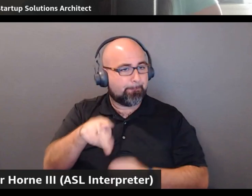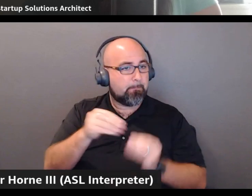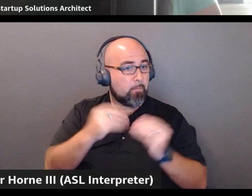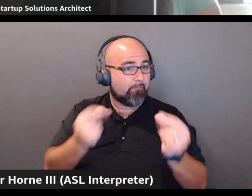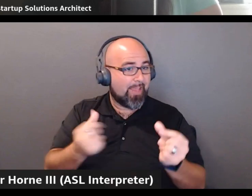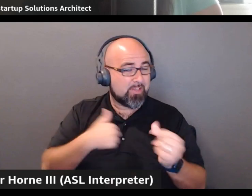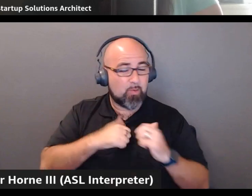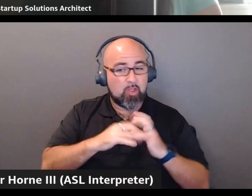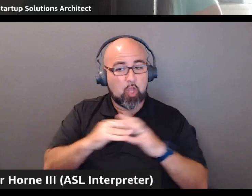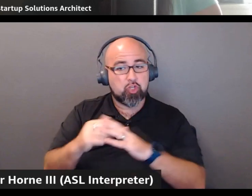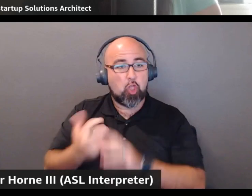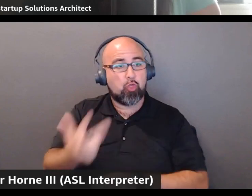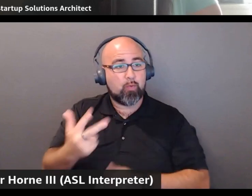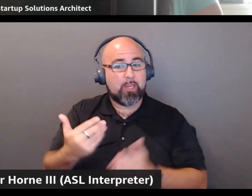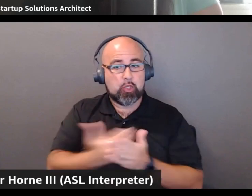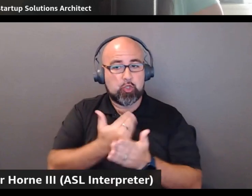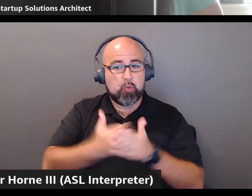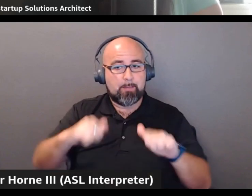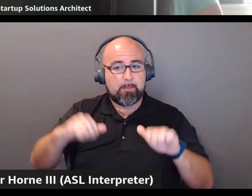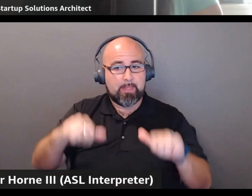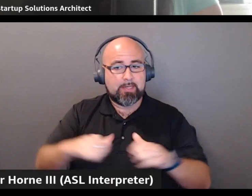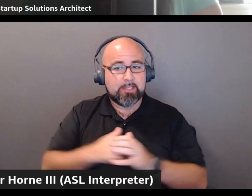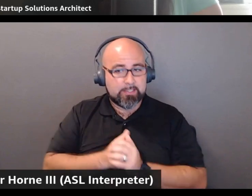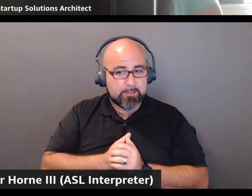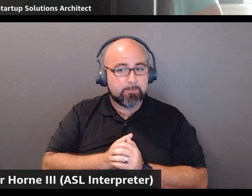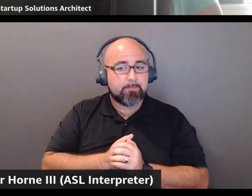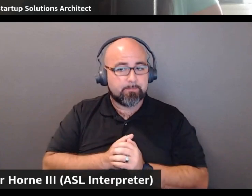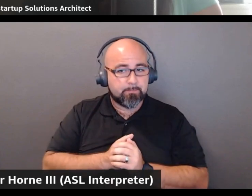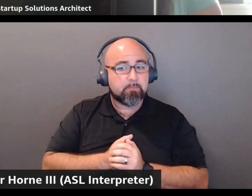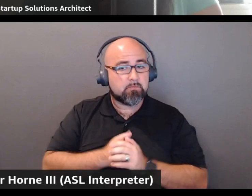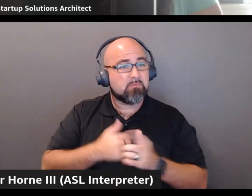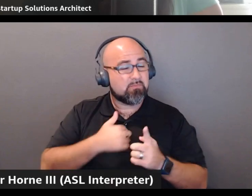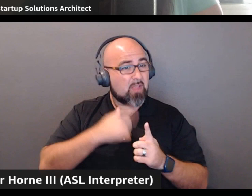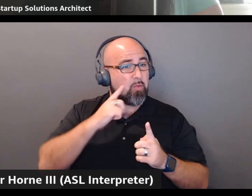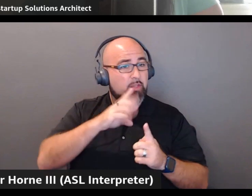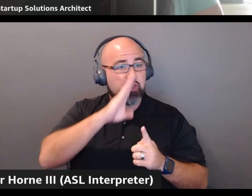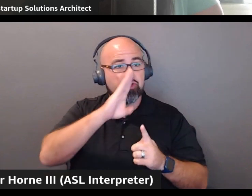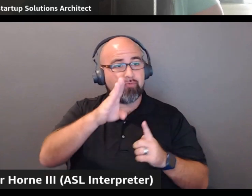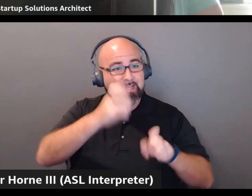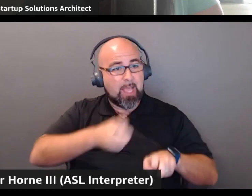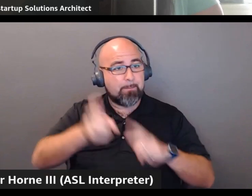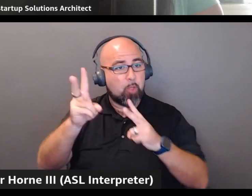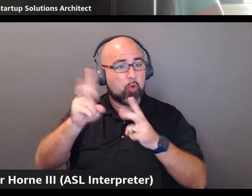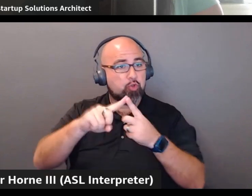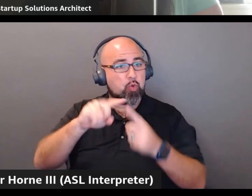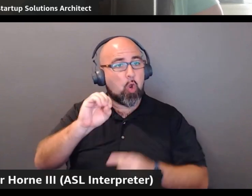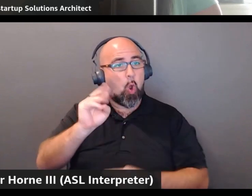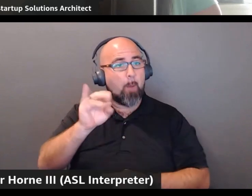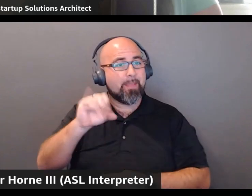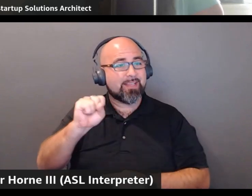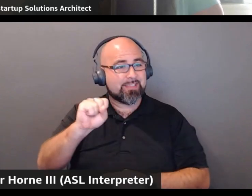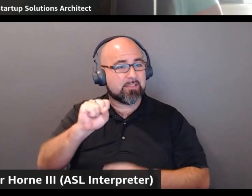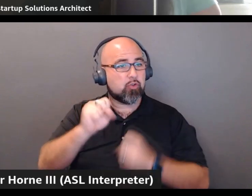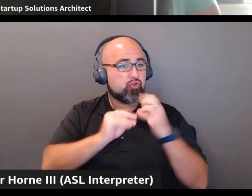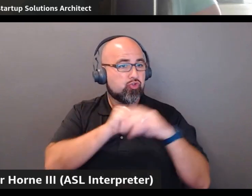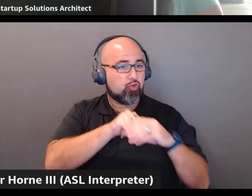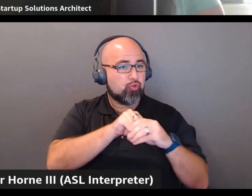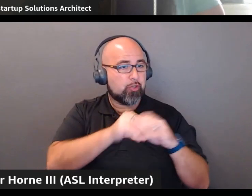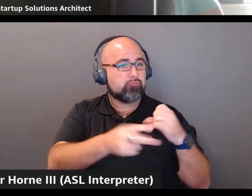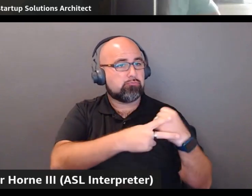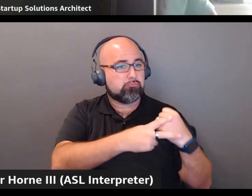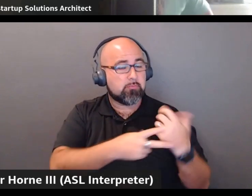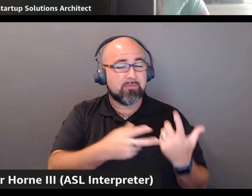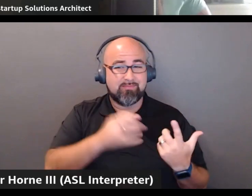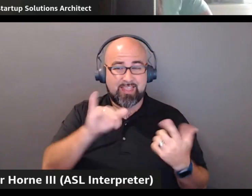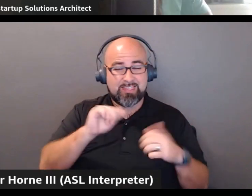new capabilities. And so one of those is a direct upload to our Omics storage. And so this is really enabling customers who have